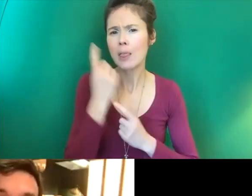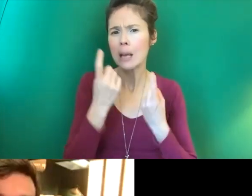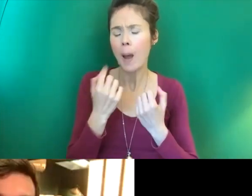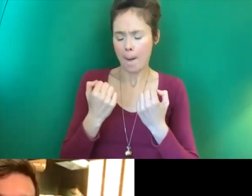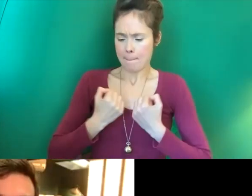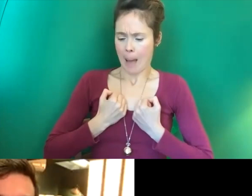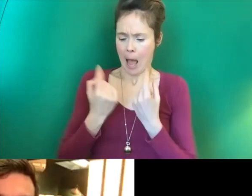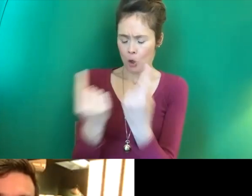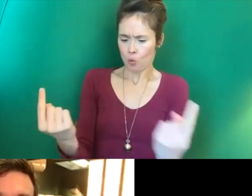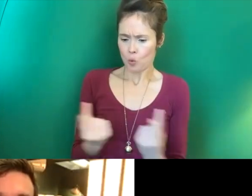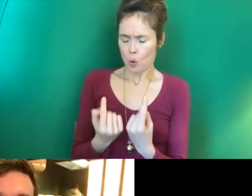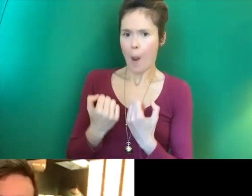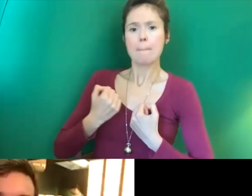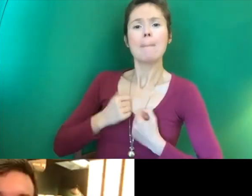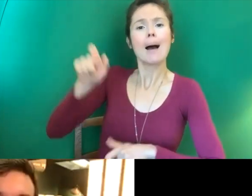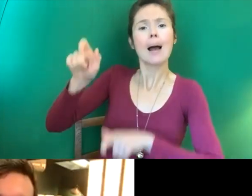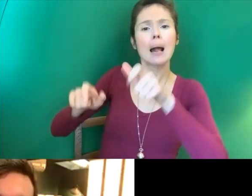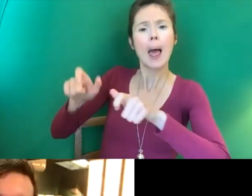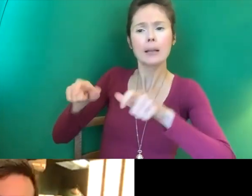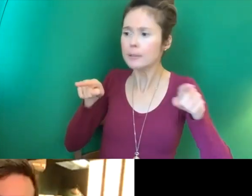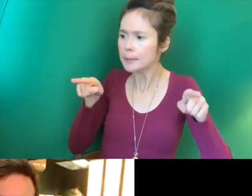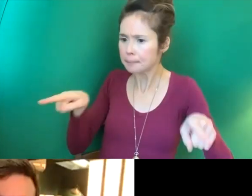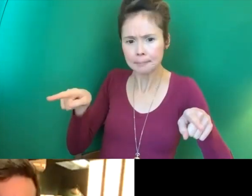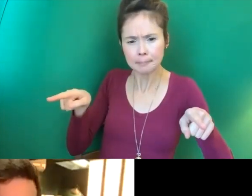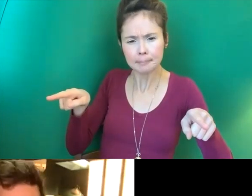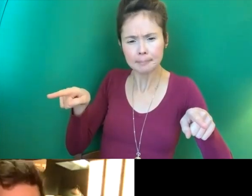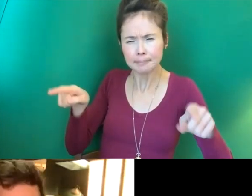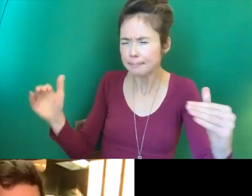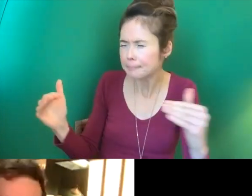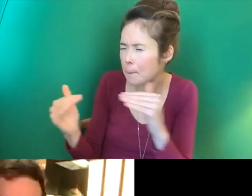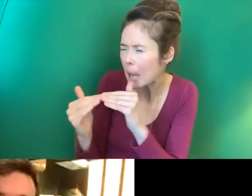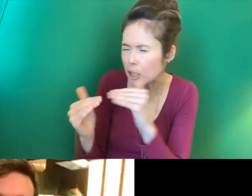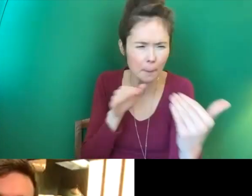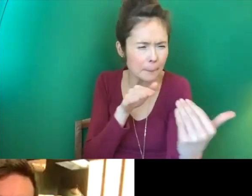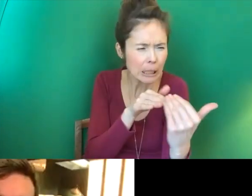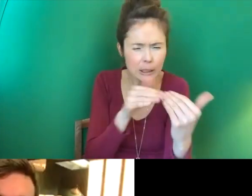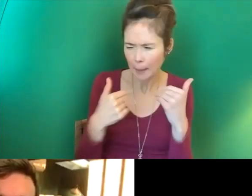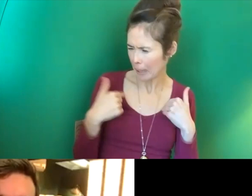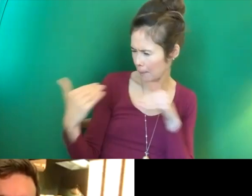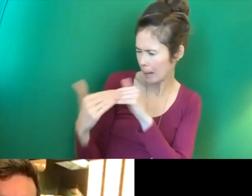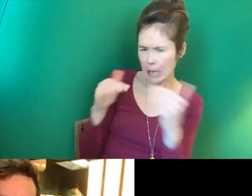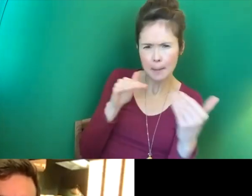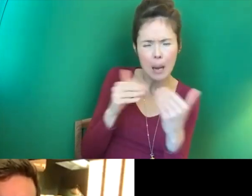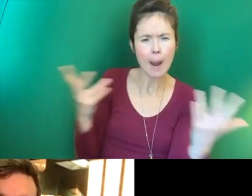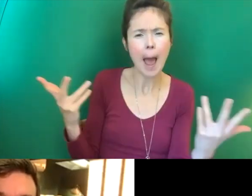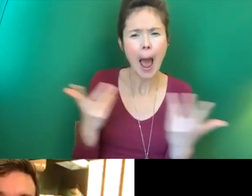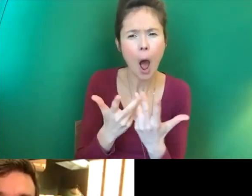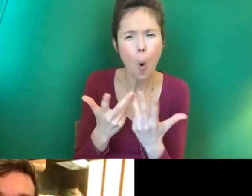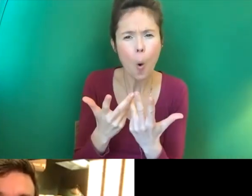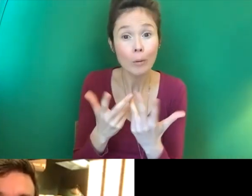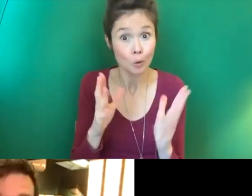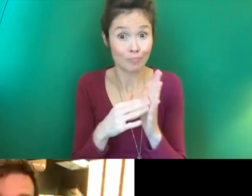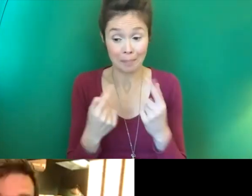my clients? And looking and starting from that point of view, thinking, actually, for the clients that we've got and the clients that we're really